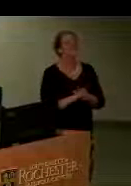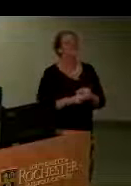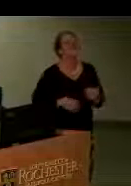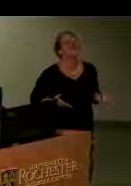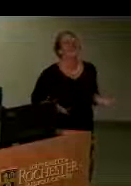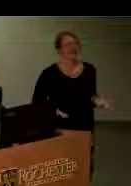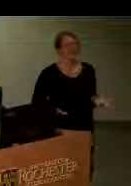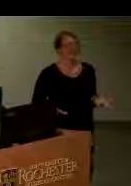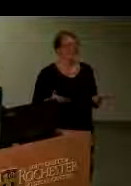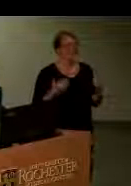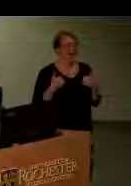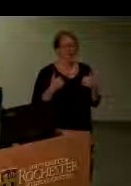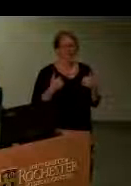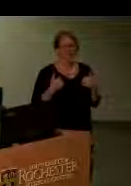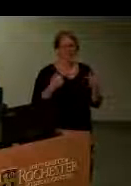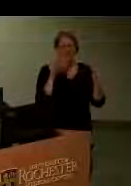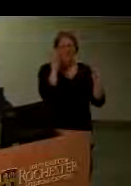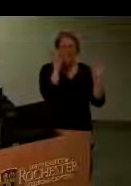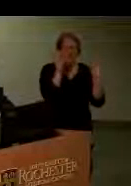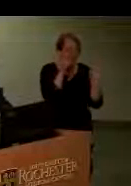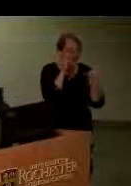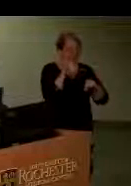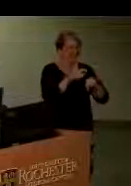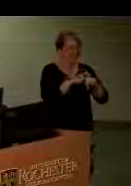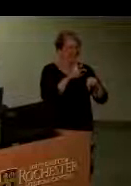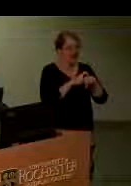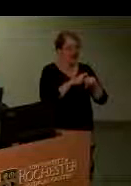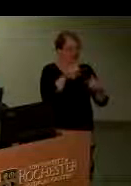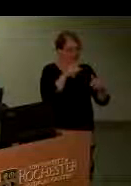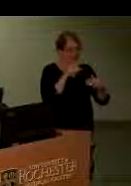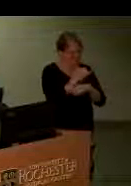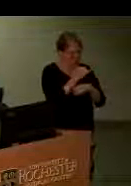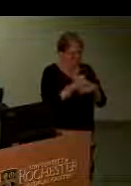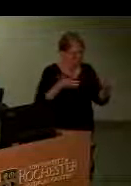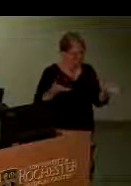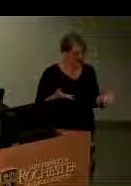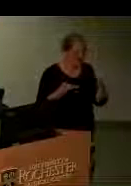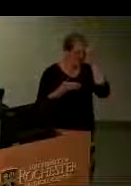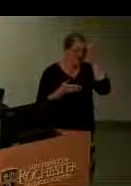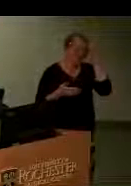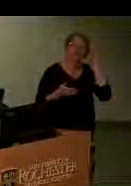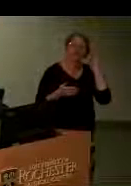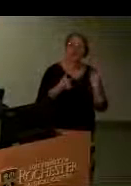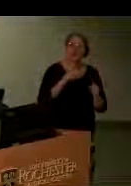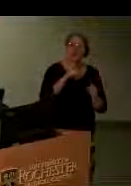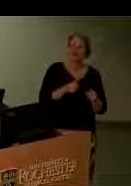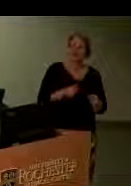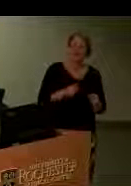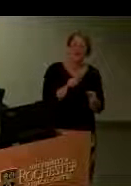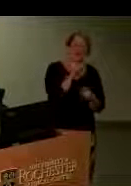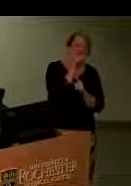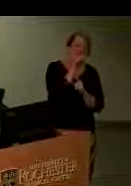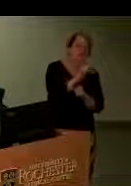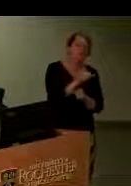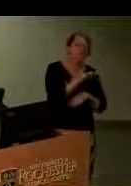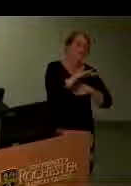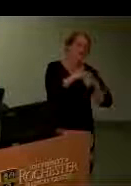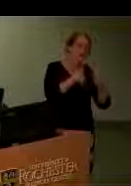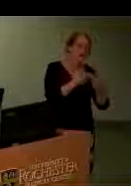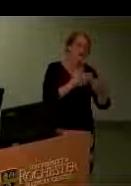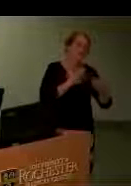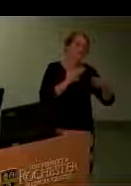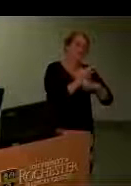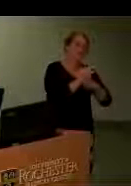I was having a phenomenally great time as an intern here. I really, truly loved every part of my